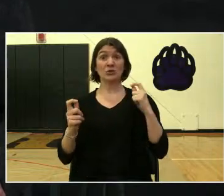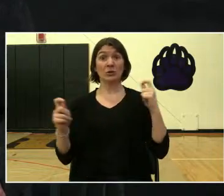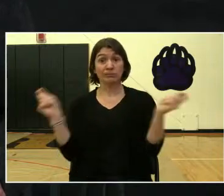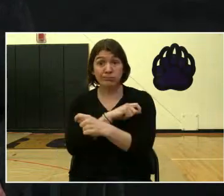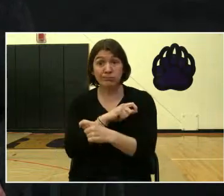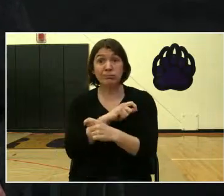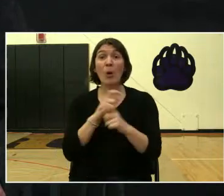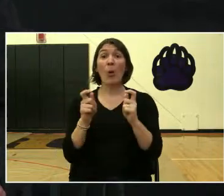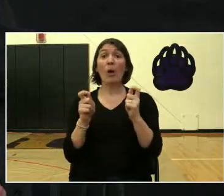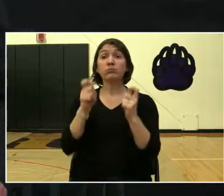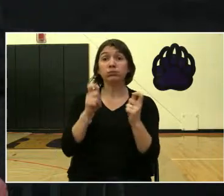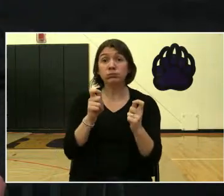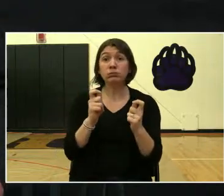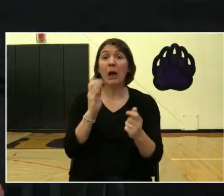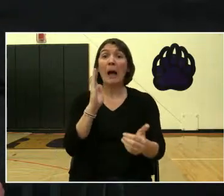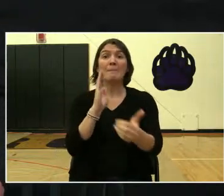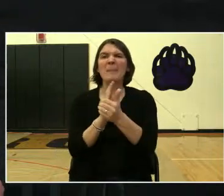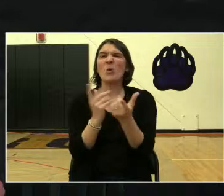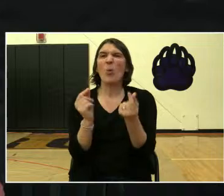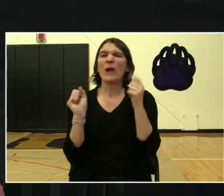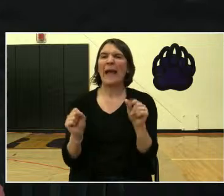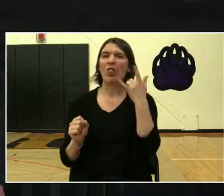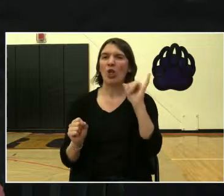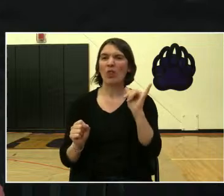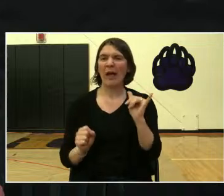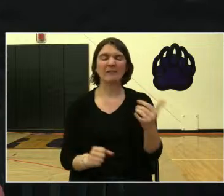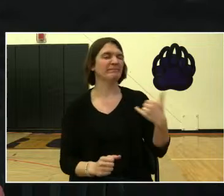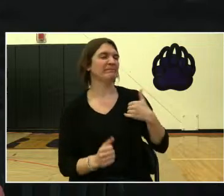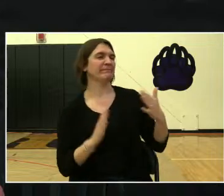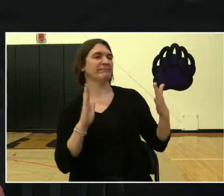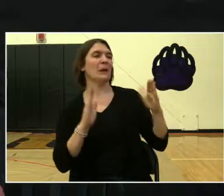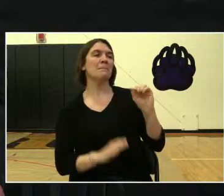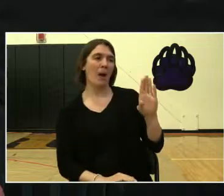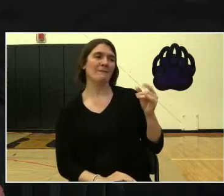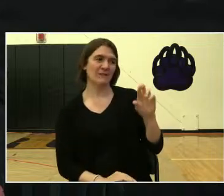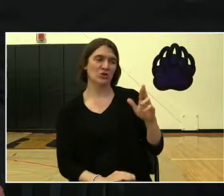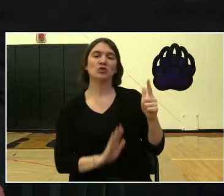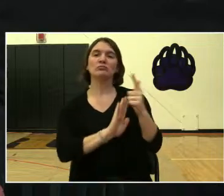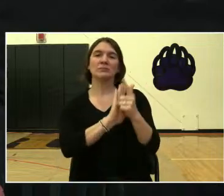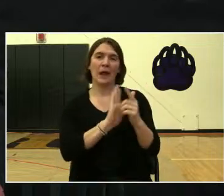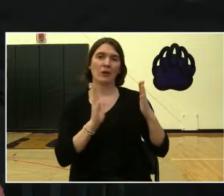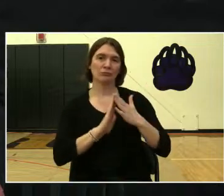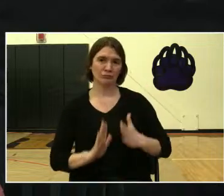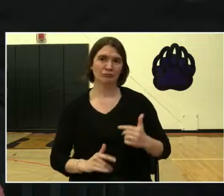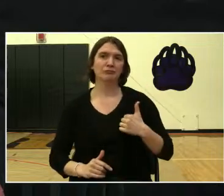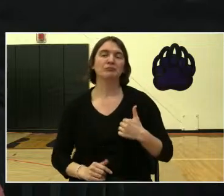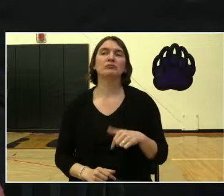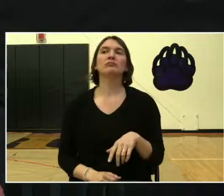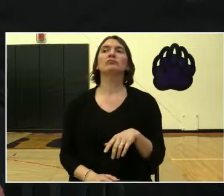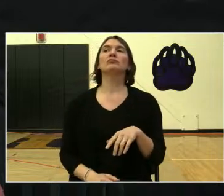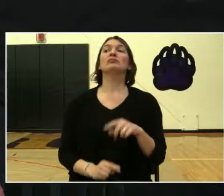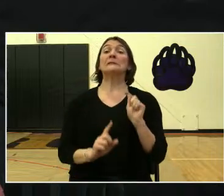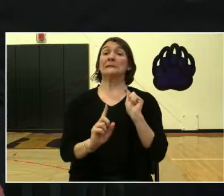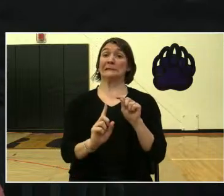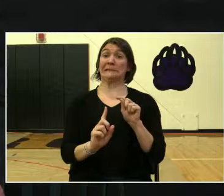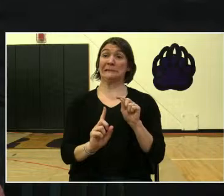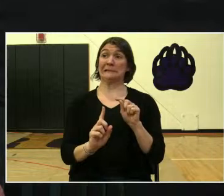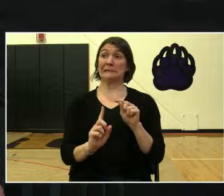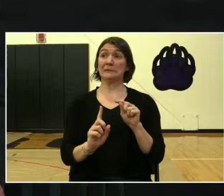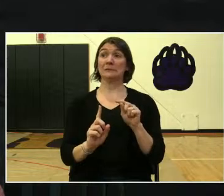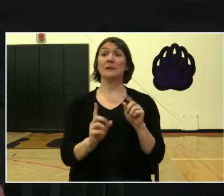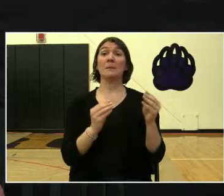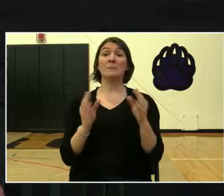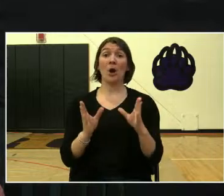a Germaine Amendment as Bob fiser Town attorney uh with regard to the